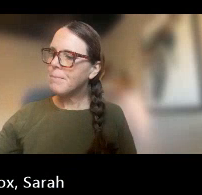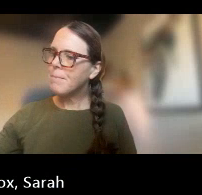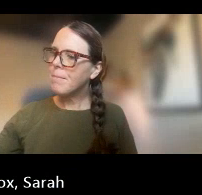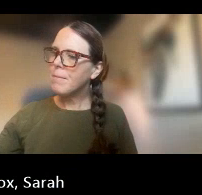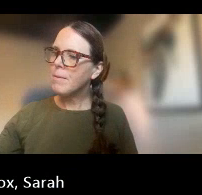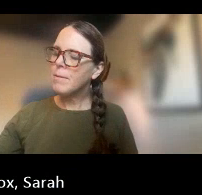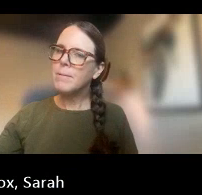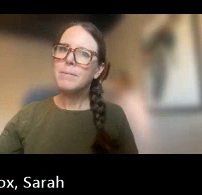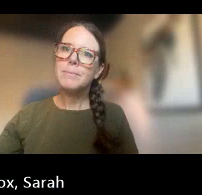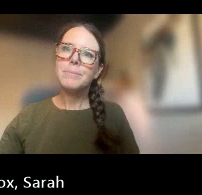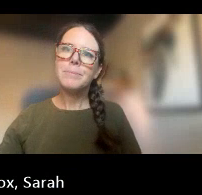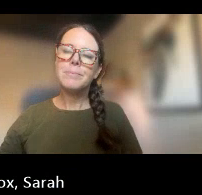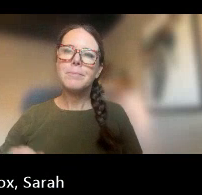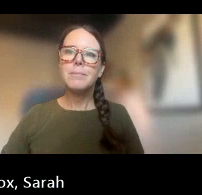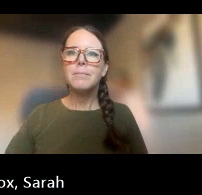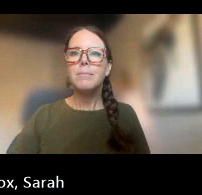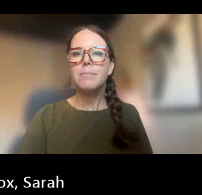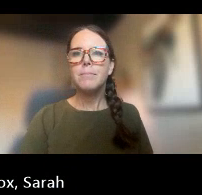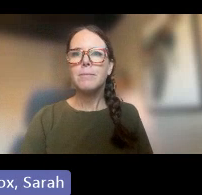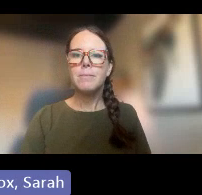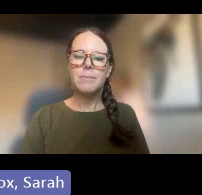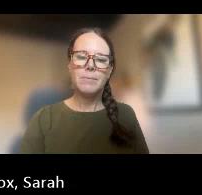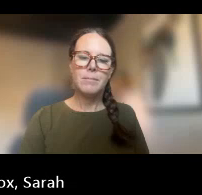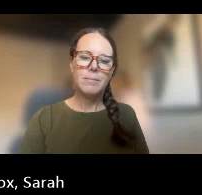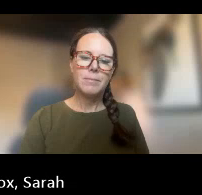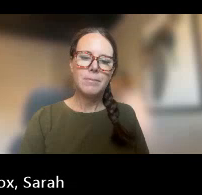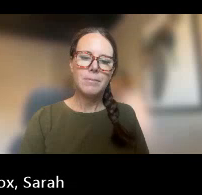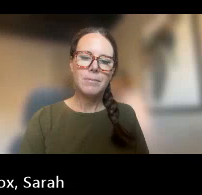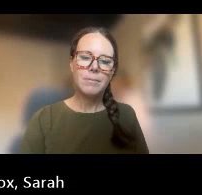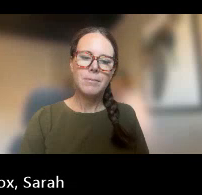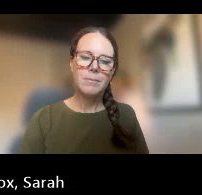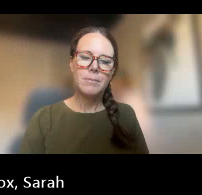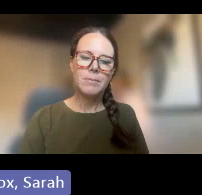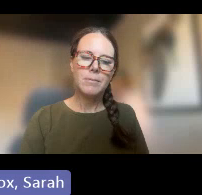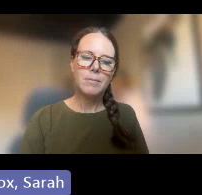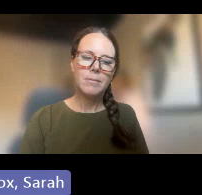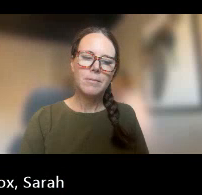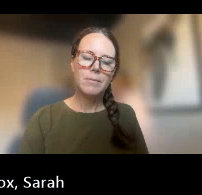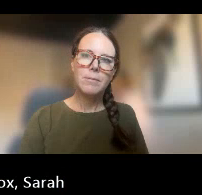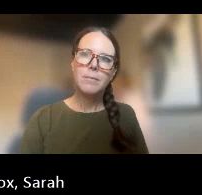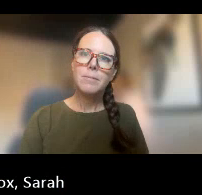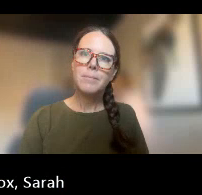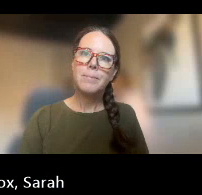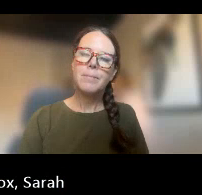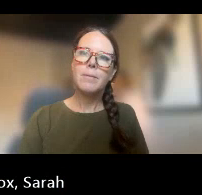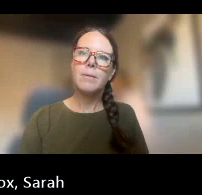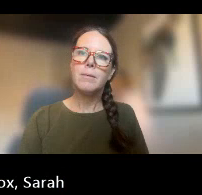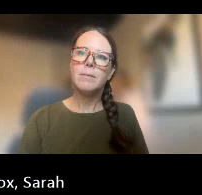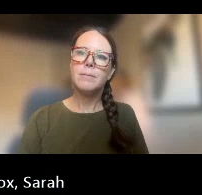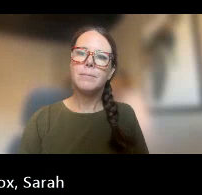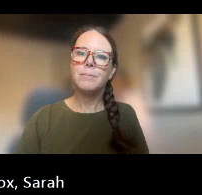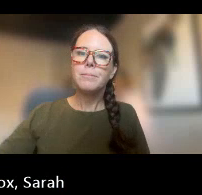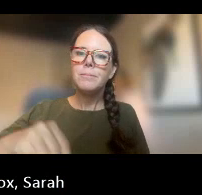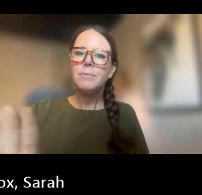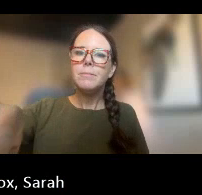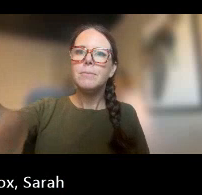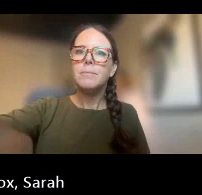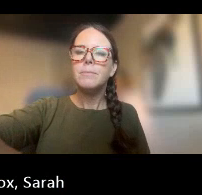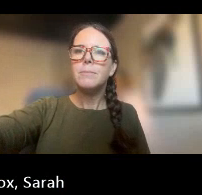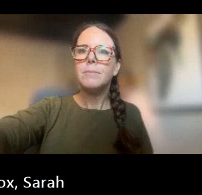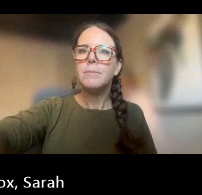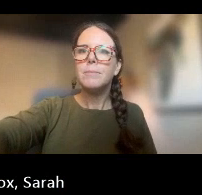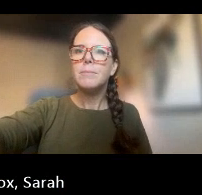was thinking that maybe, this is a little too soon for him to be applying for grants. Maybe perhaps he tries to get going